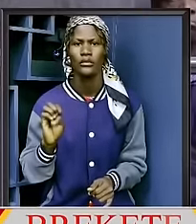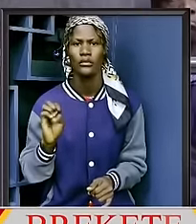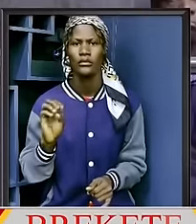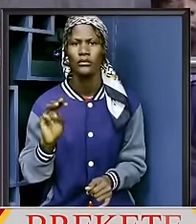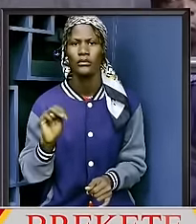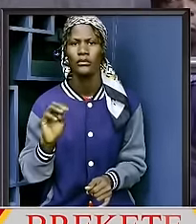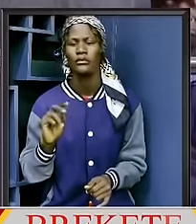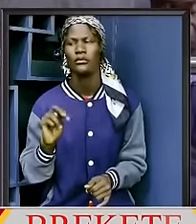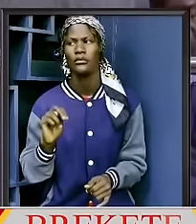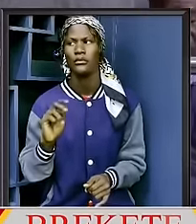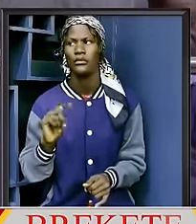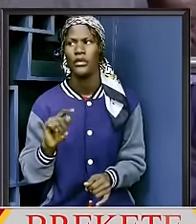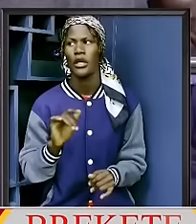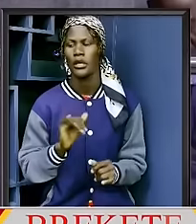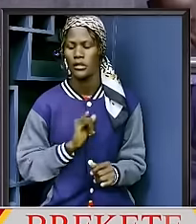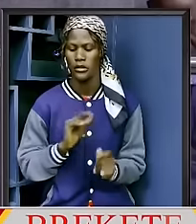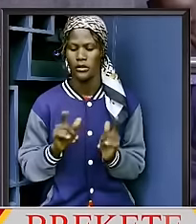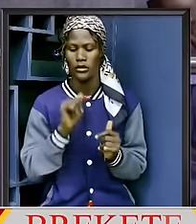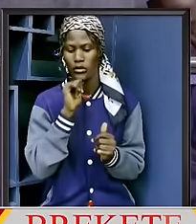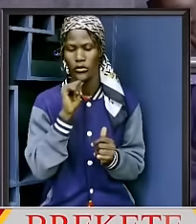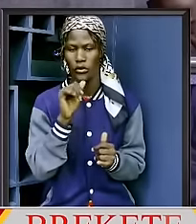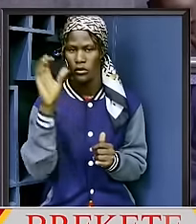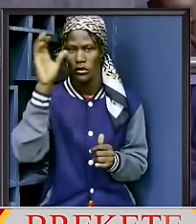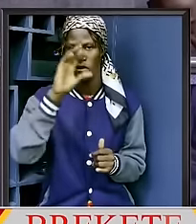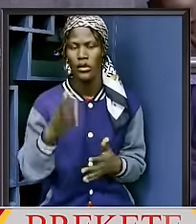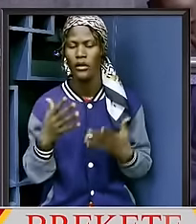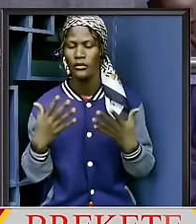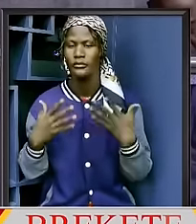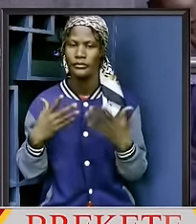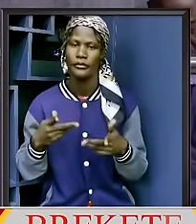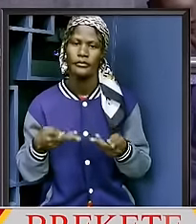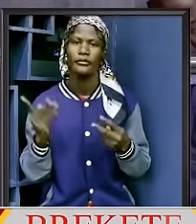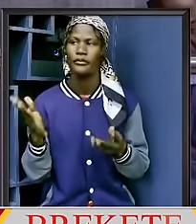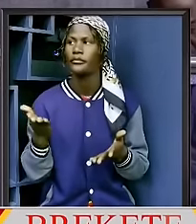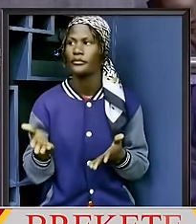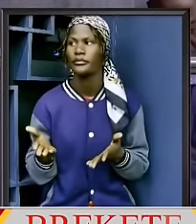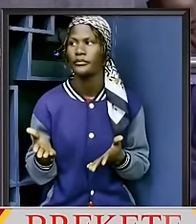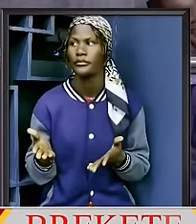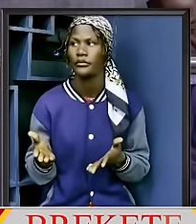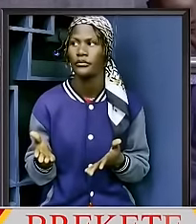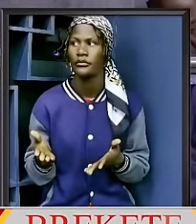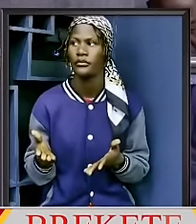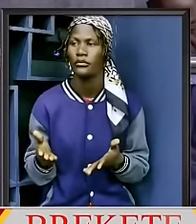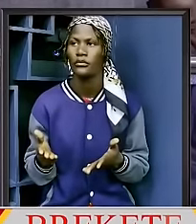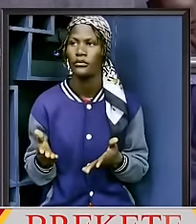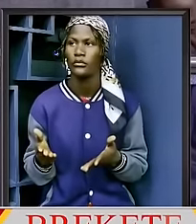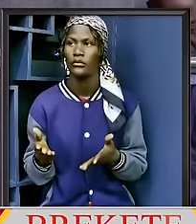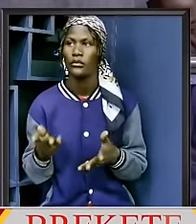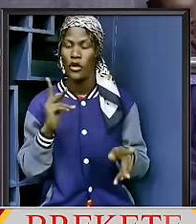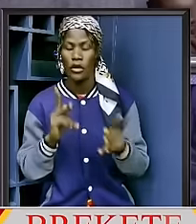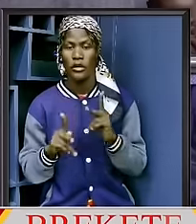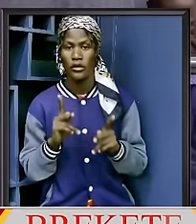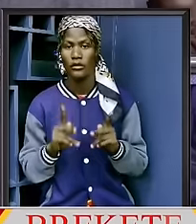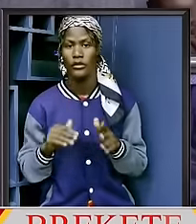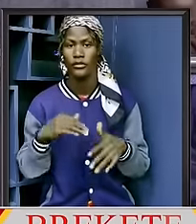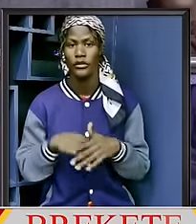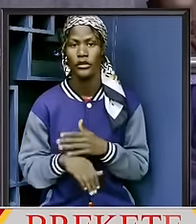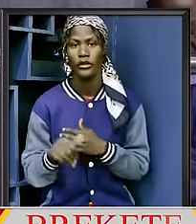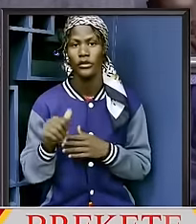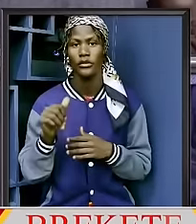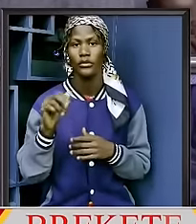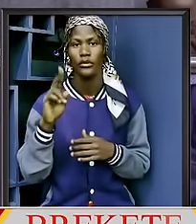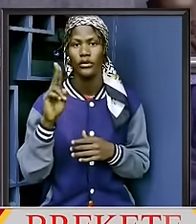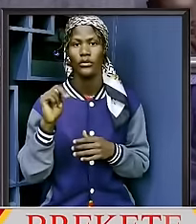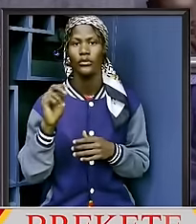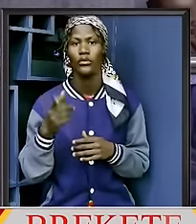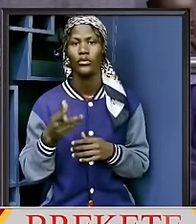get most of them that very day. So when we came back, the manager said, madam, those people in Agwan Cement, you will not to